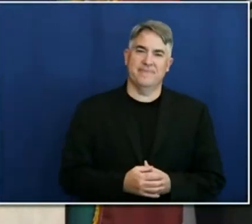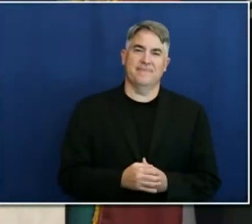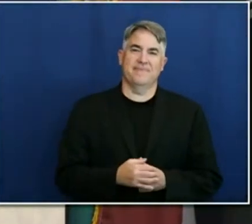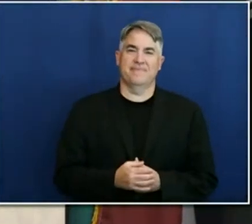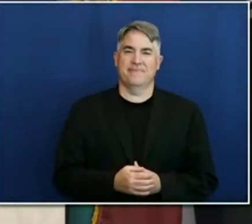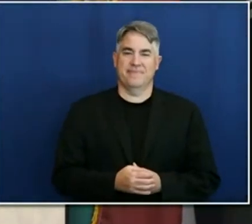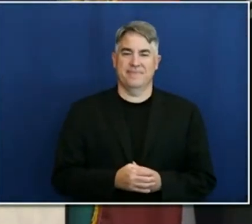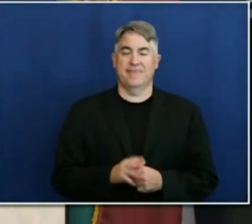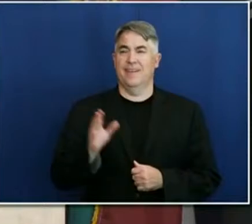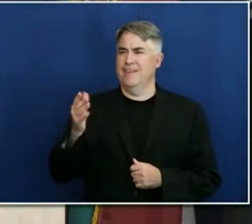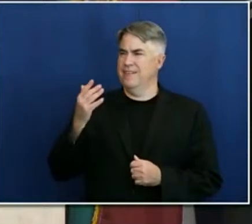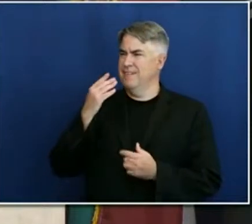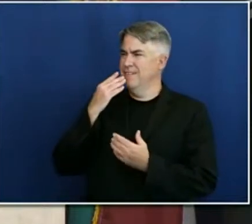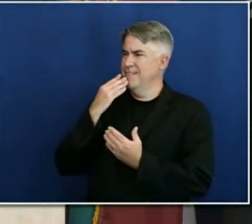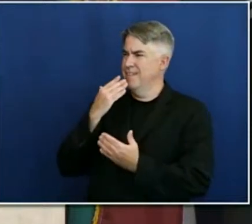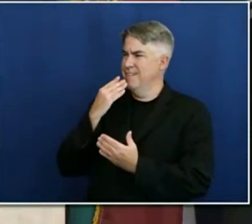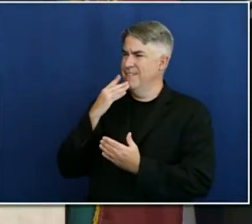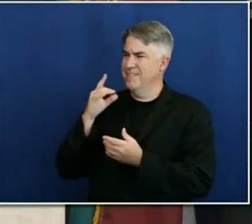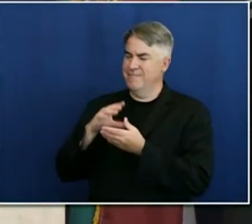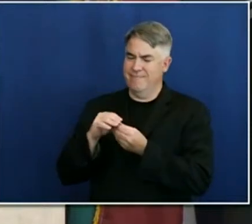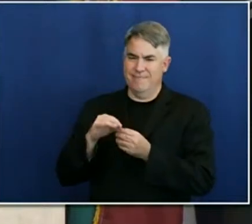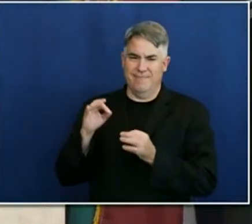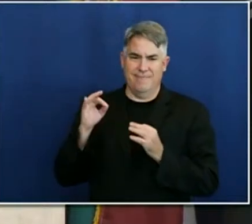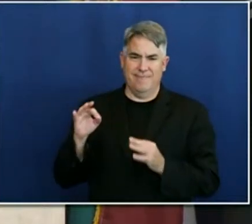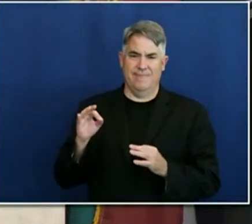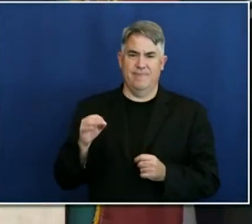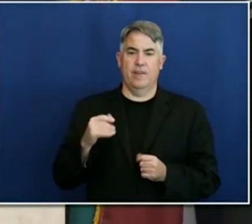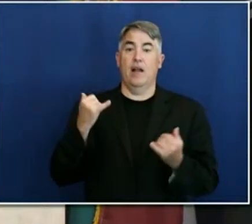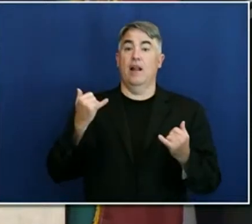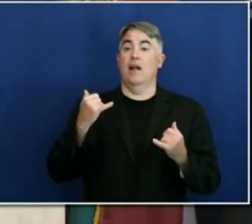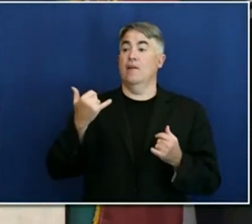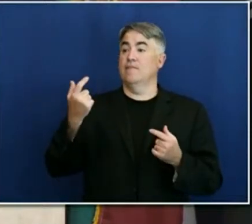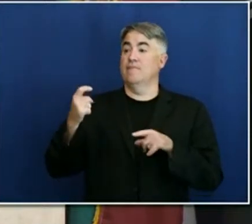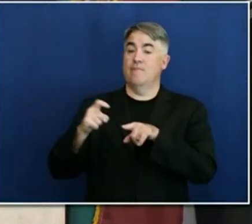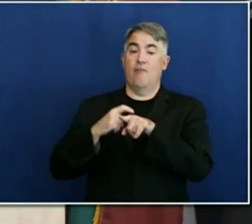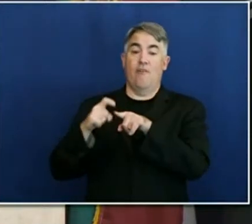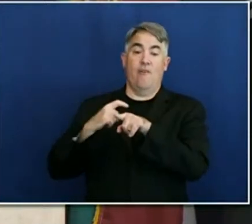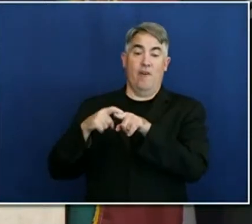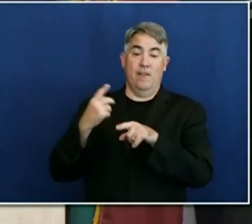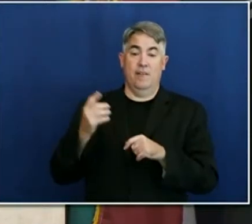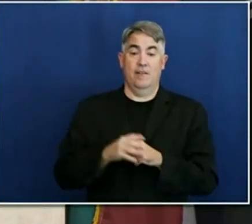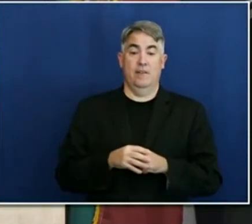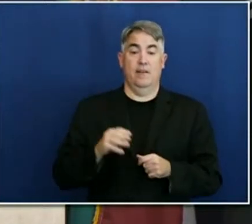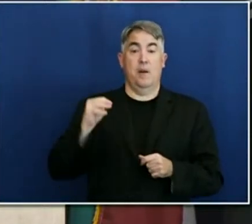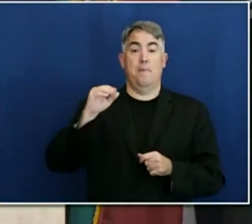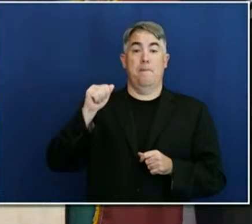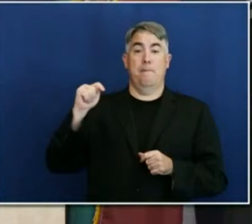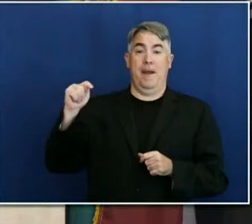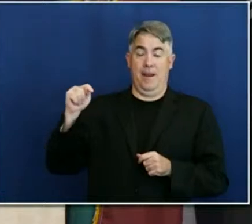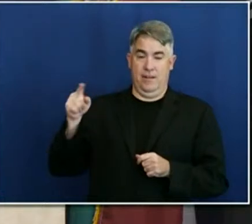Thank you. We'll go first to our call-in questions. Matt Hoffman, KPBS.